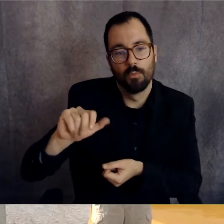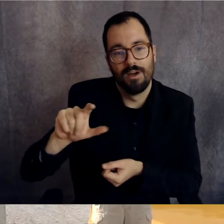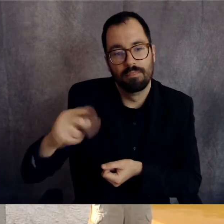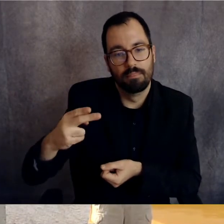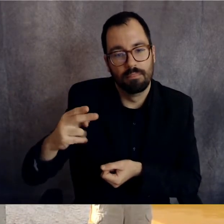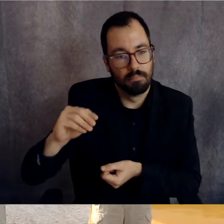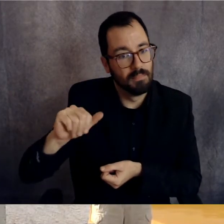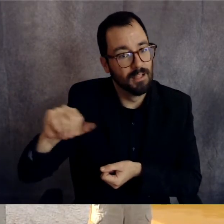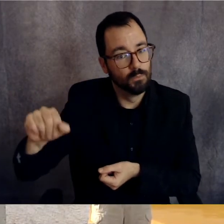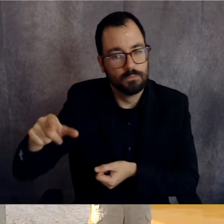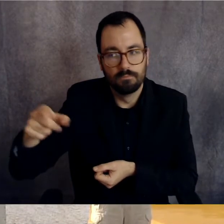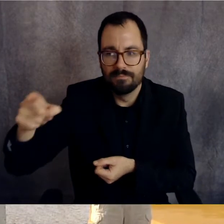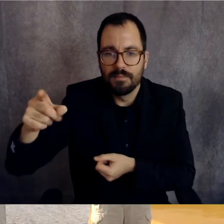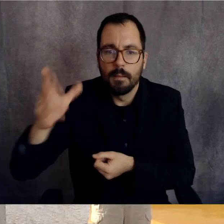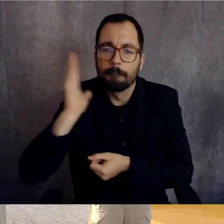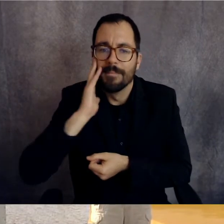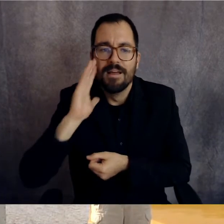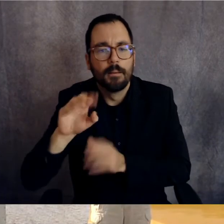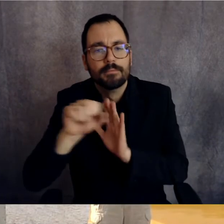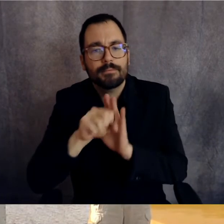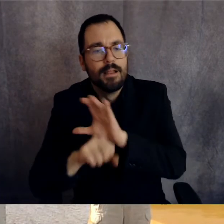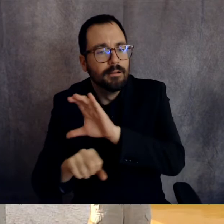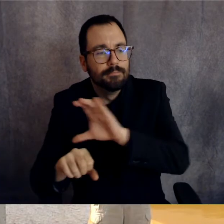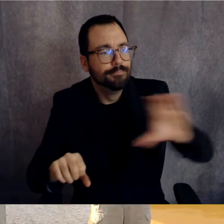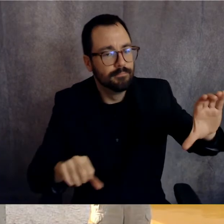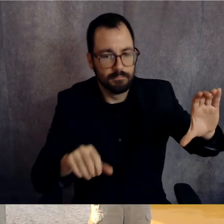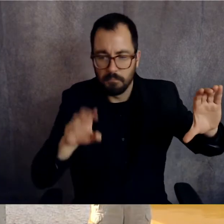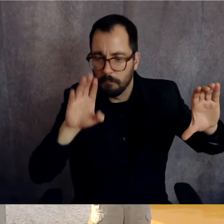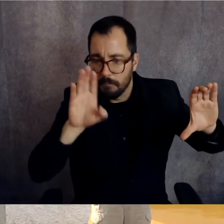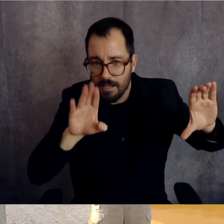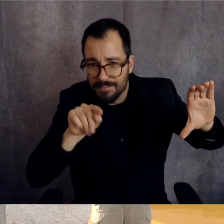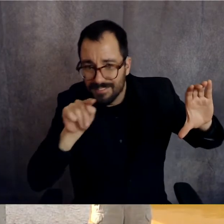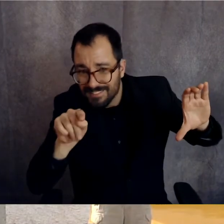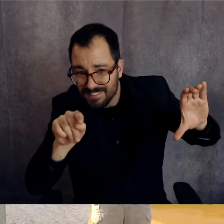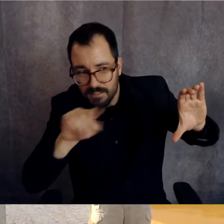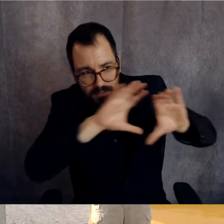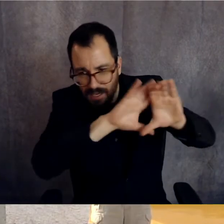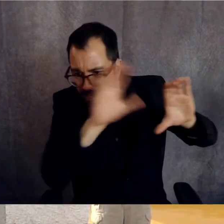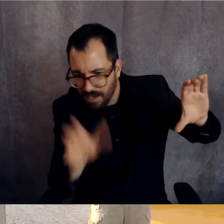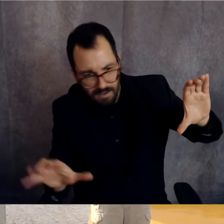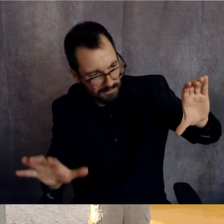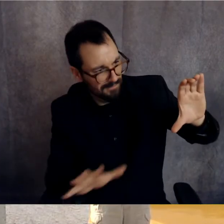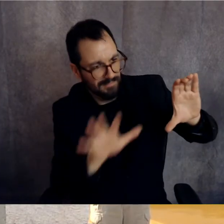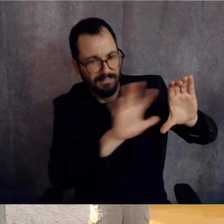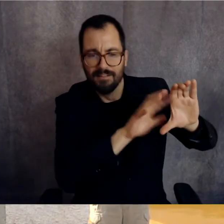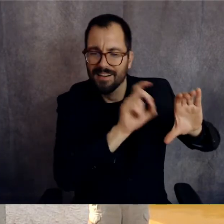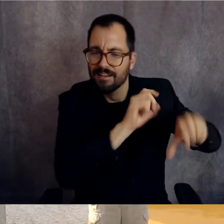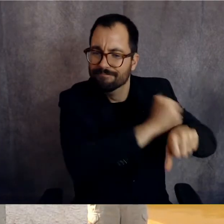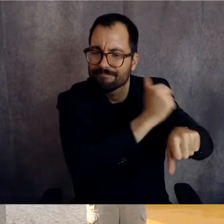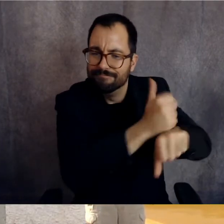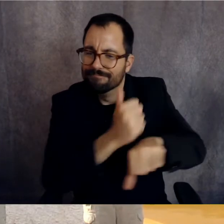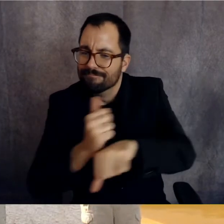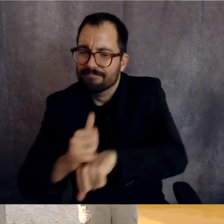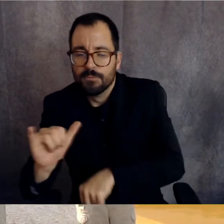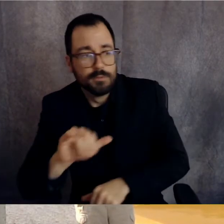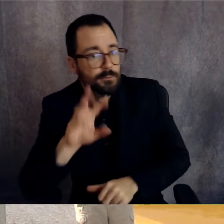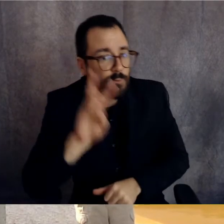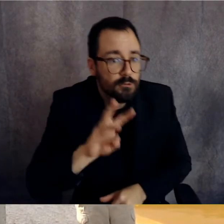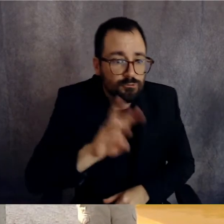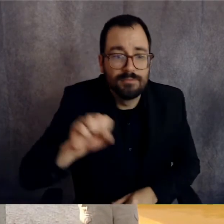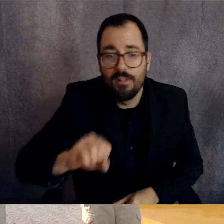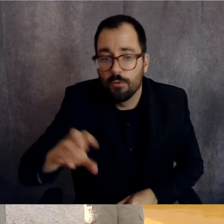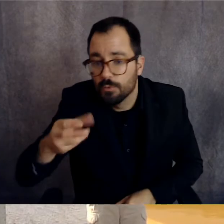throughout the surrounding area, not just in Boston, but Greater Boston, Worcester, the South Shore, the North